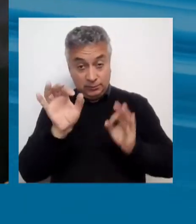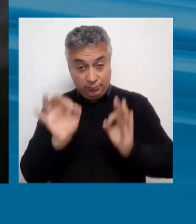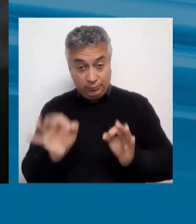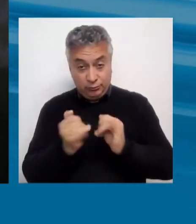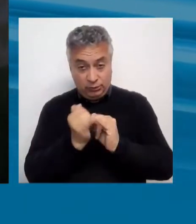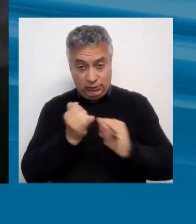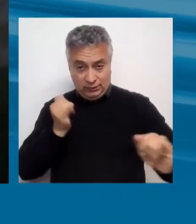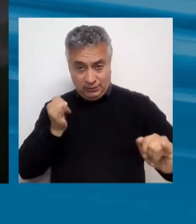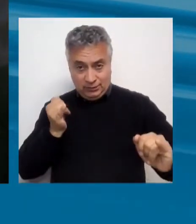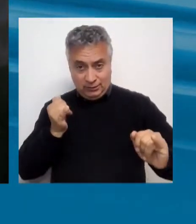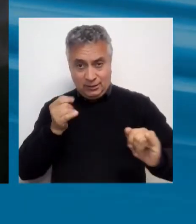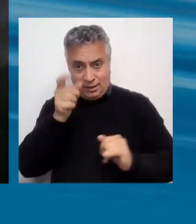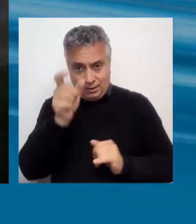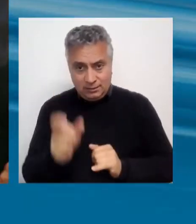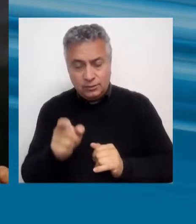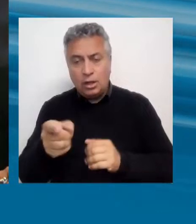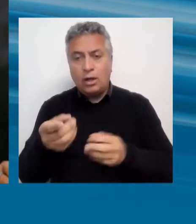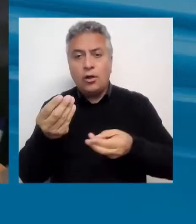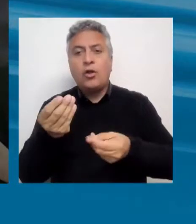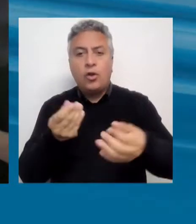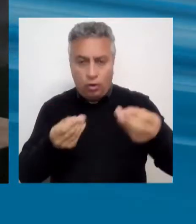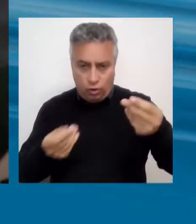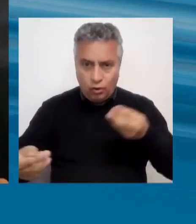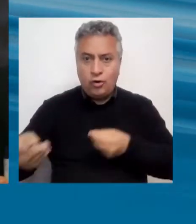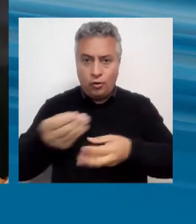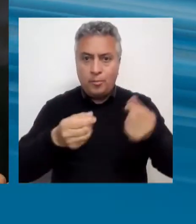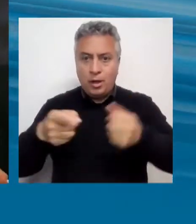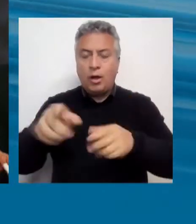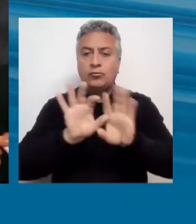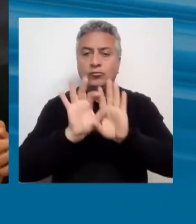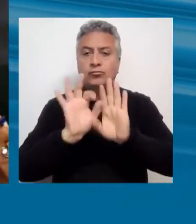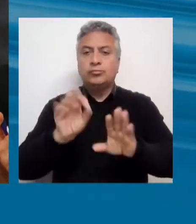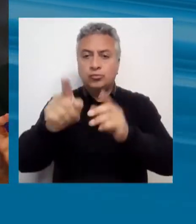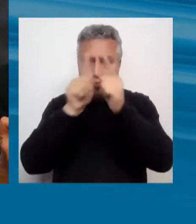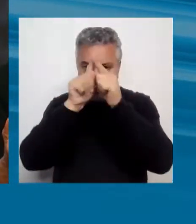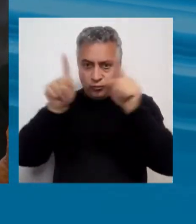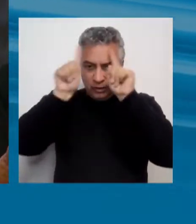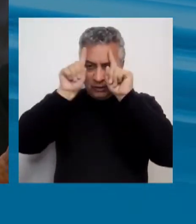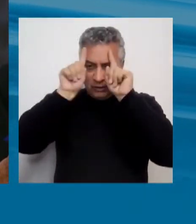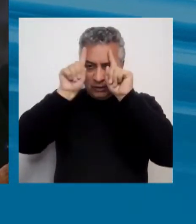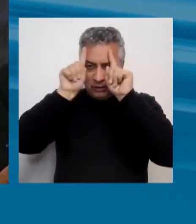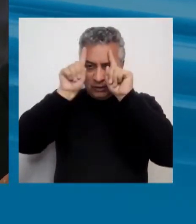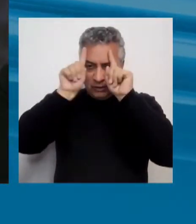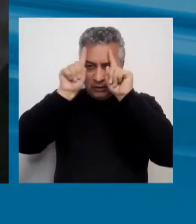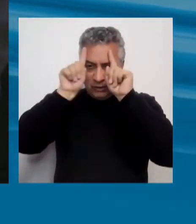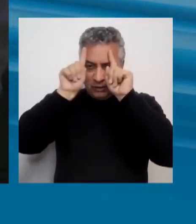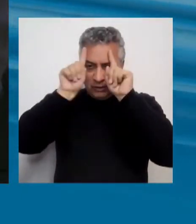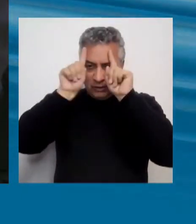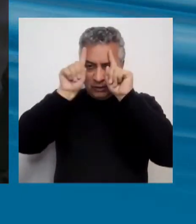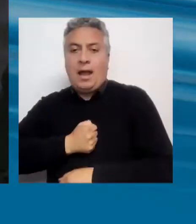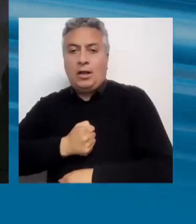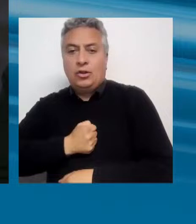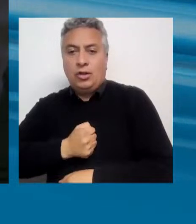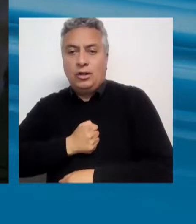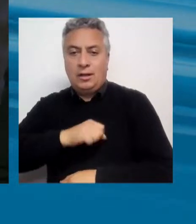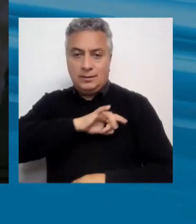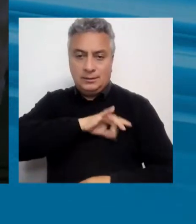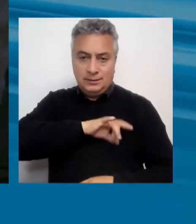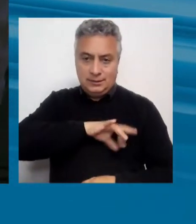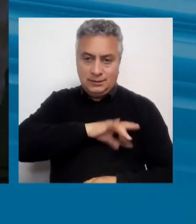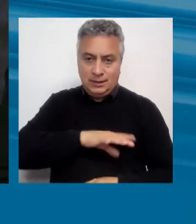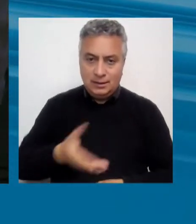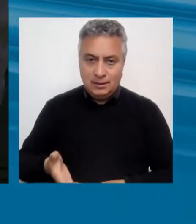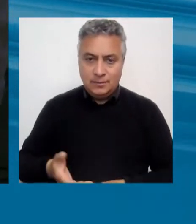populations. She holds a degree in economy by the Chilean Catholic University.